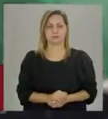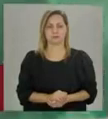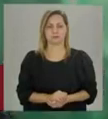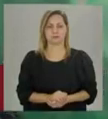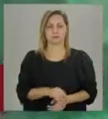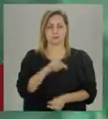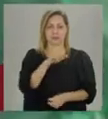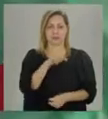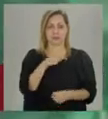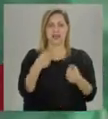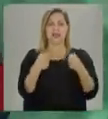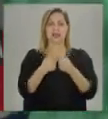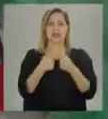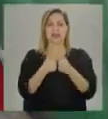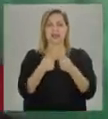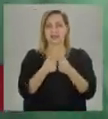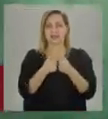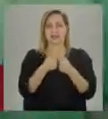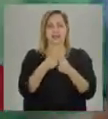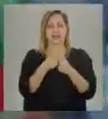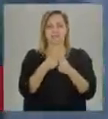They're fighting a war here and they are losing.